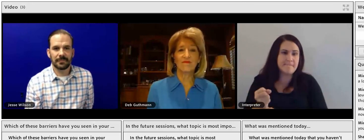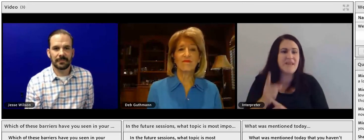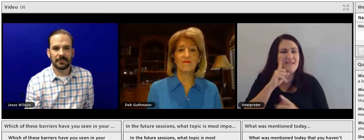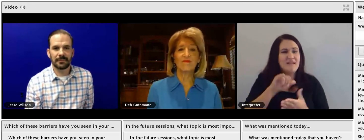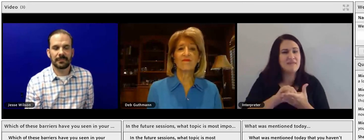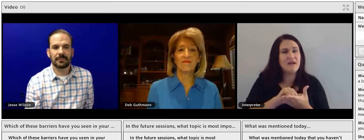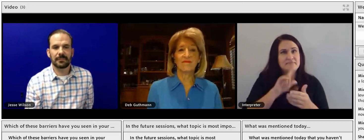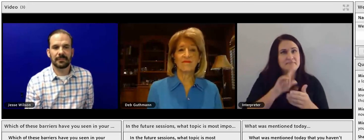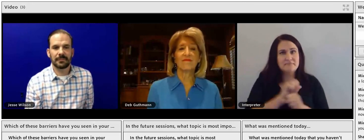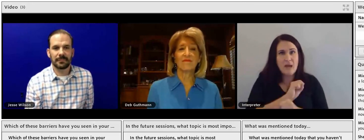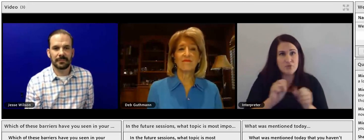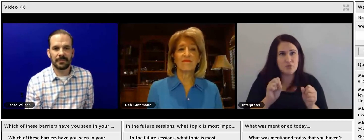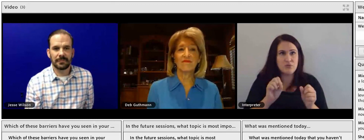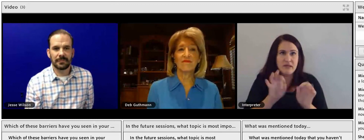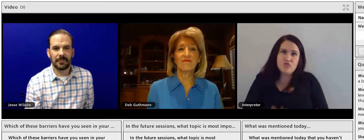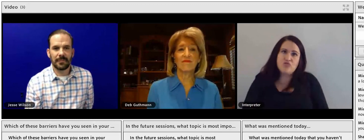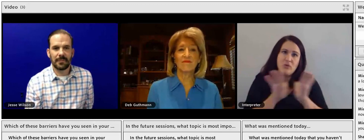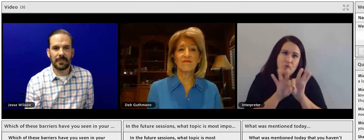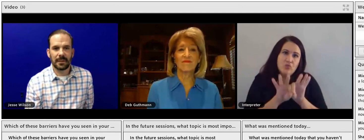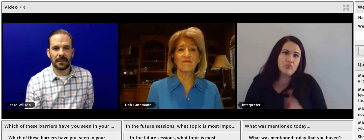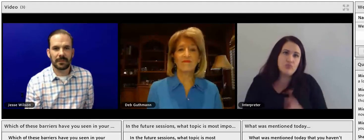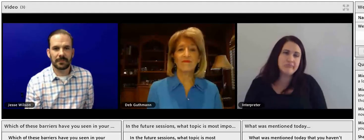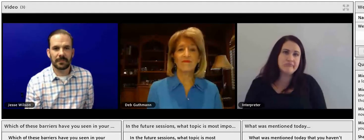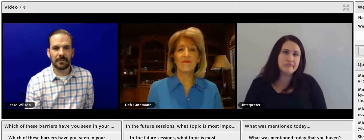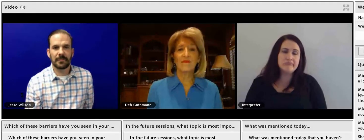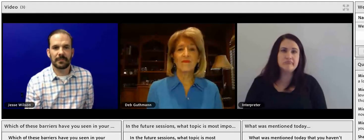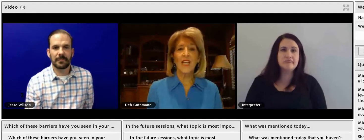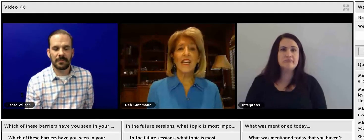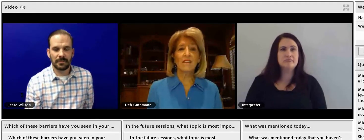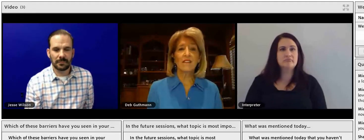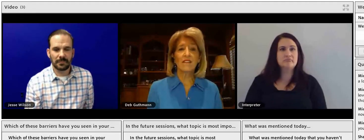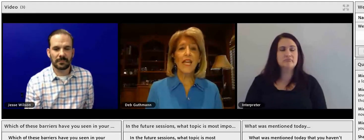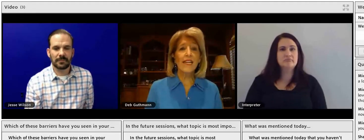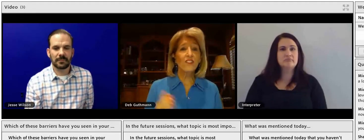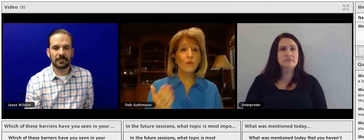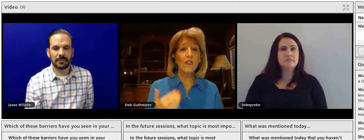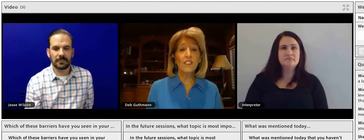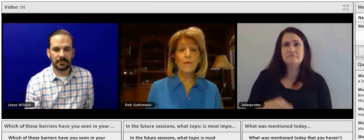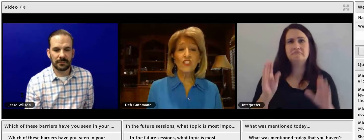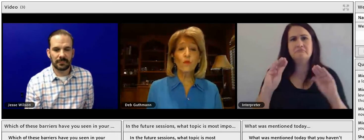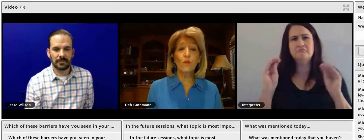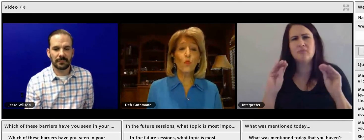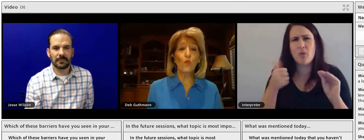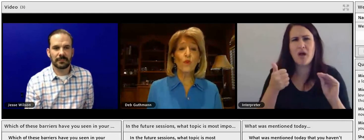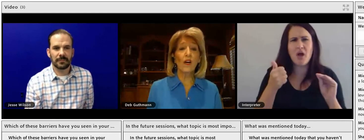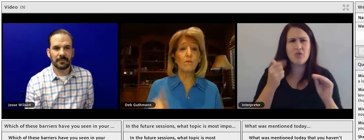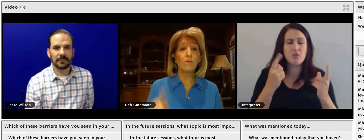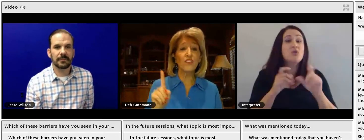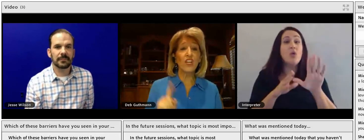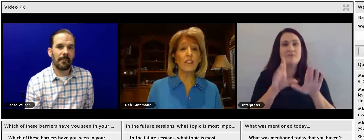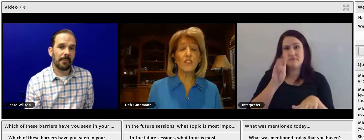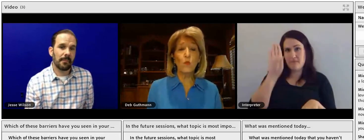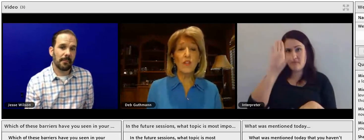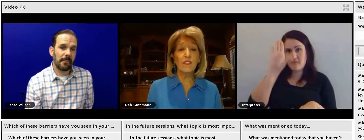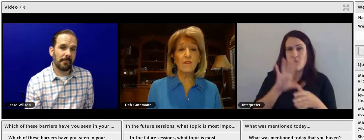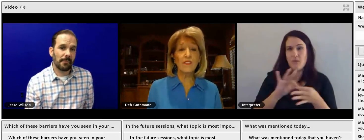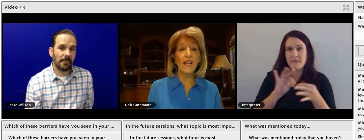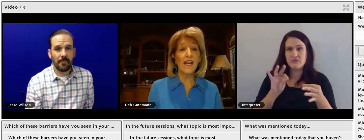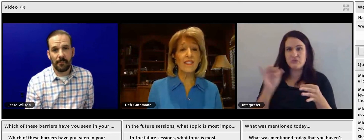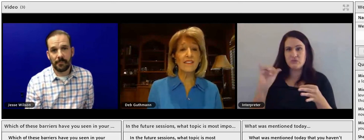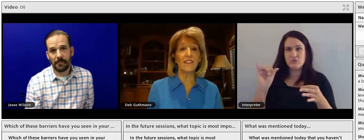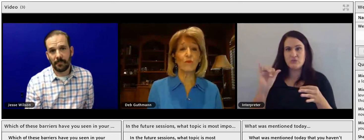absolutely critical. Mm-hmm. I'm not seeing any pressing questions. I just wanted to mention,